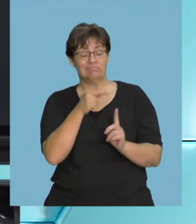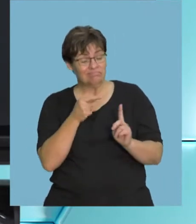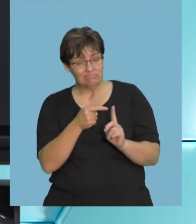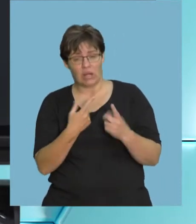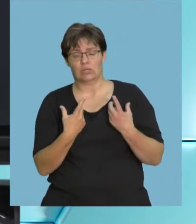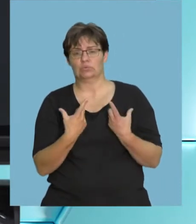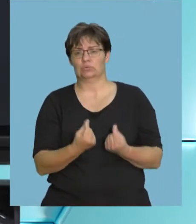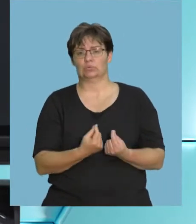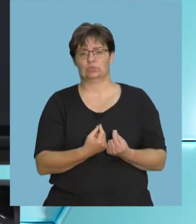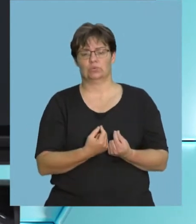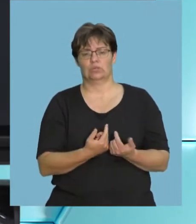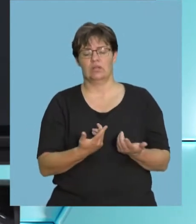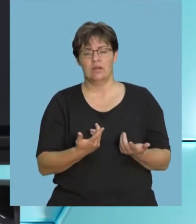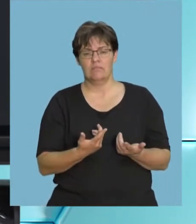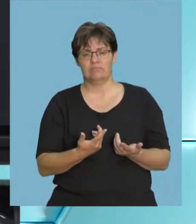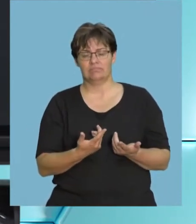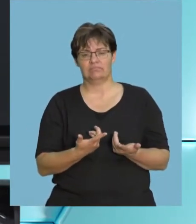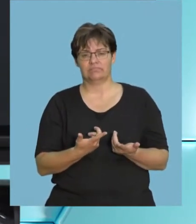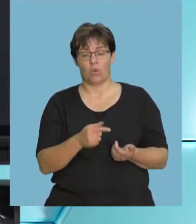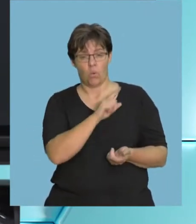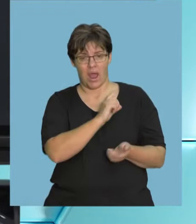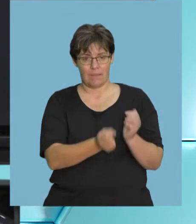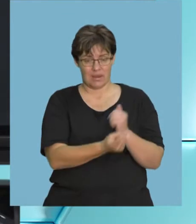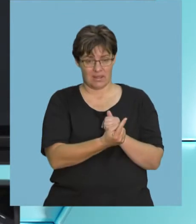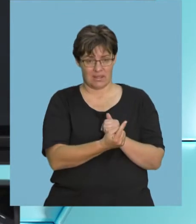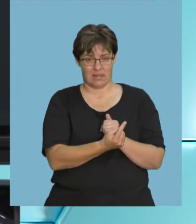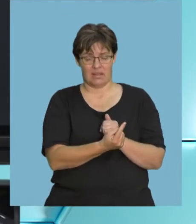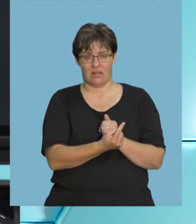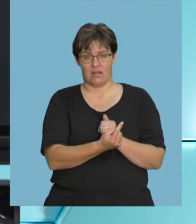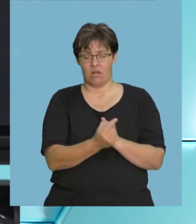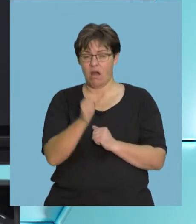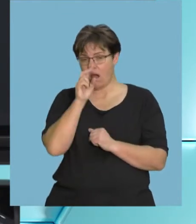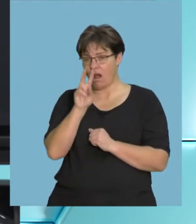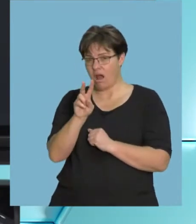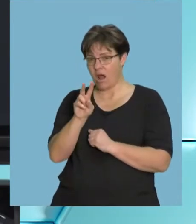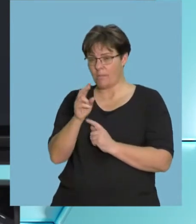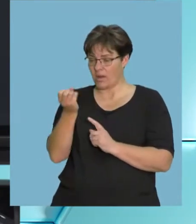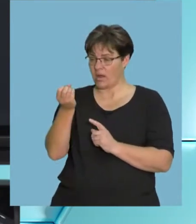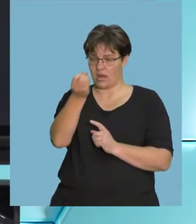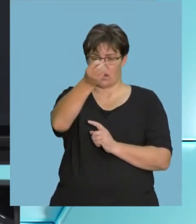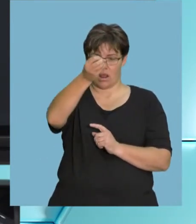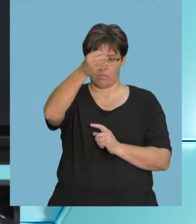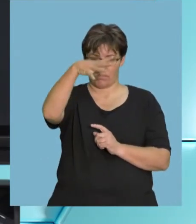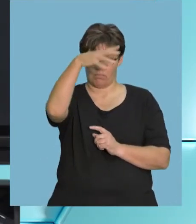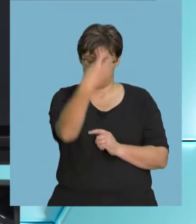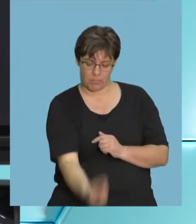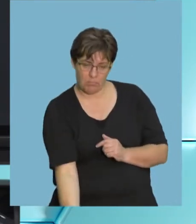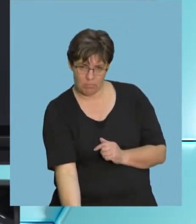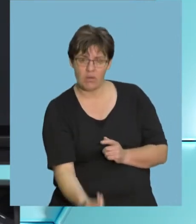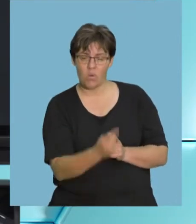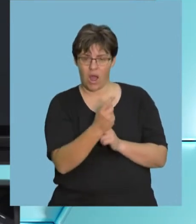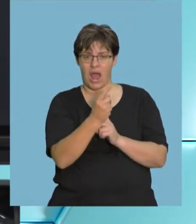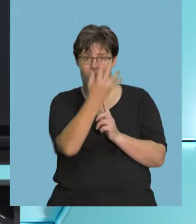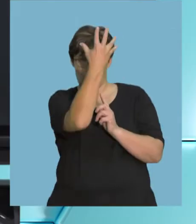to do also, or is the consequence of what we see when objects tend to fall towards the center of the